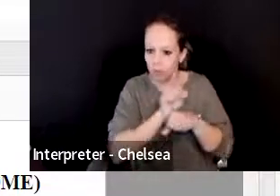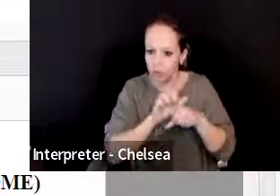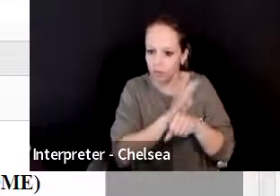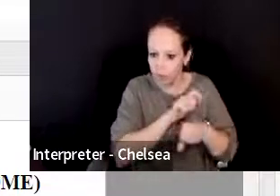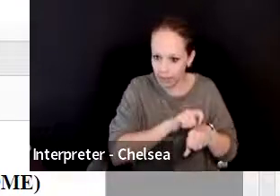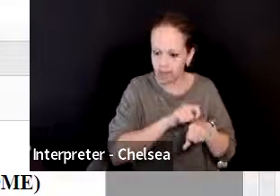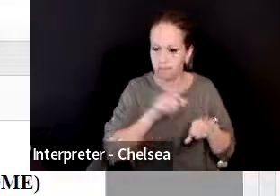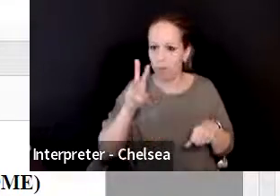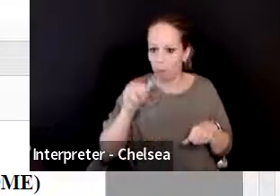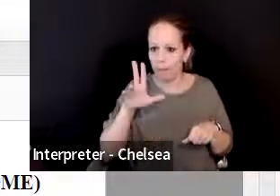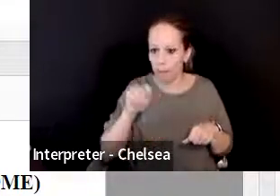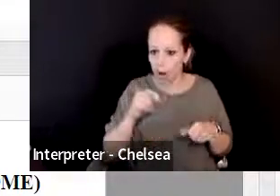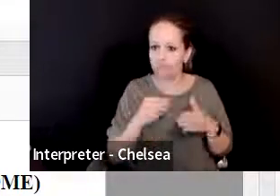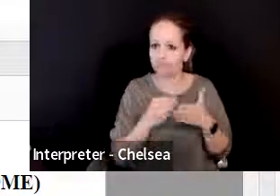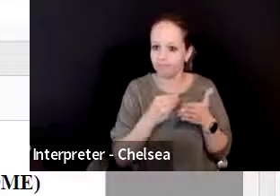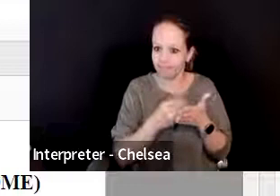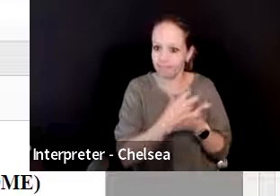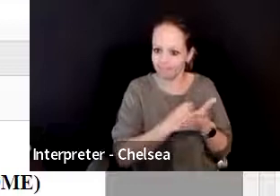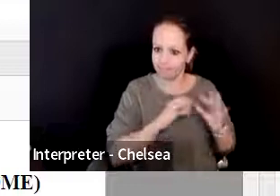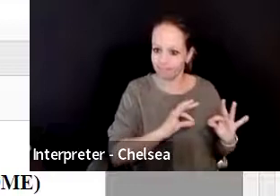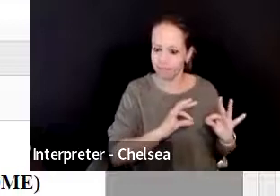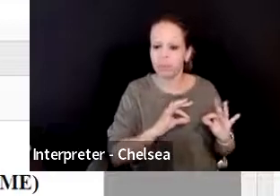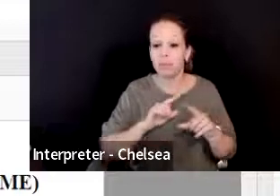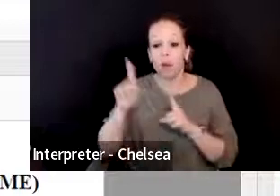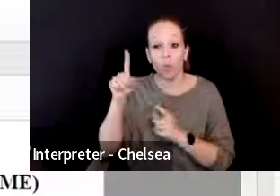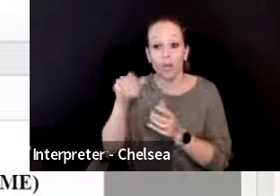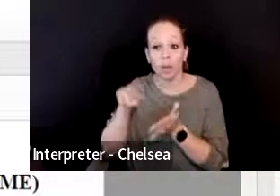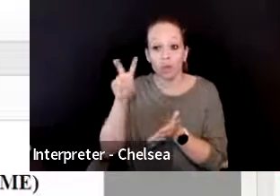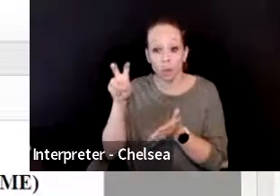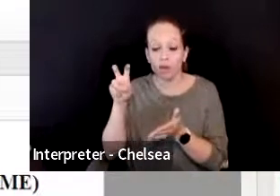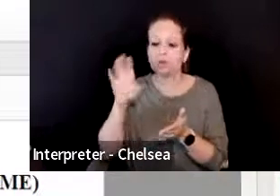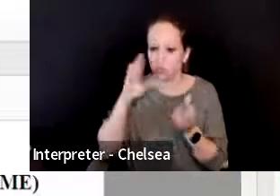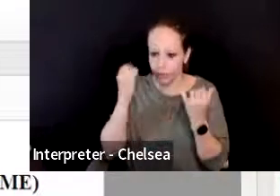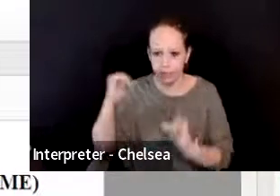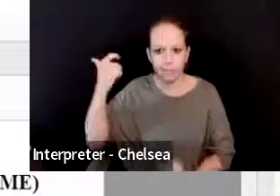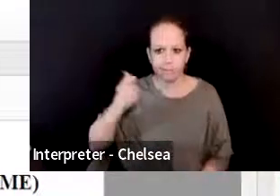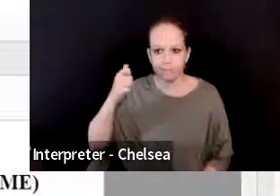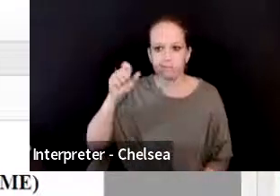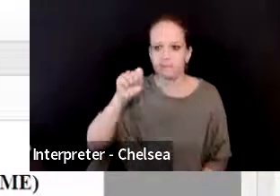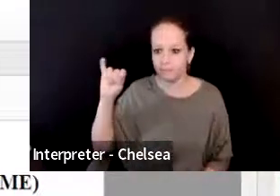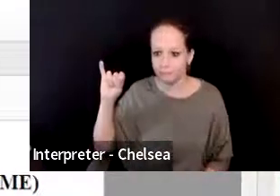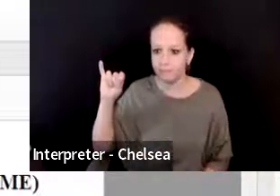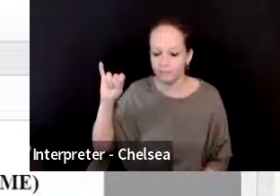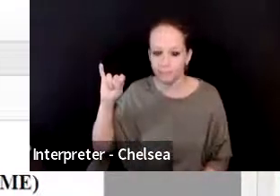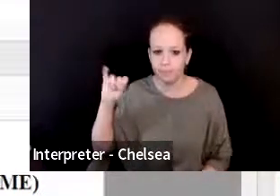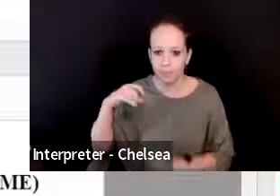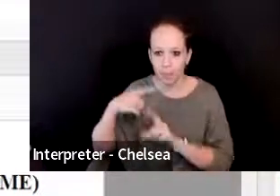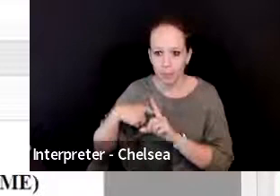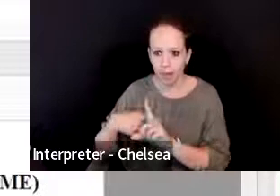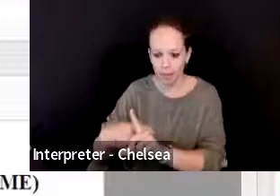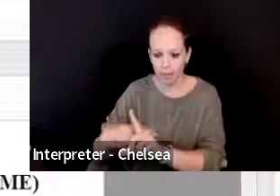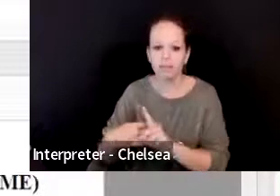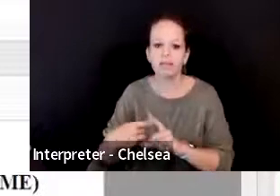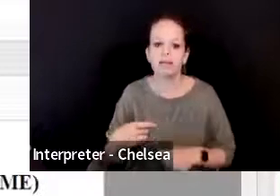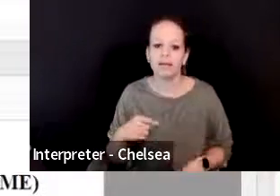income. But at $1,200 a month, there would still be an SSI payment. And the total